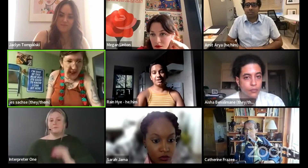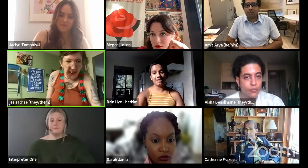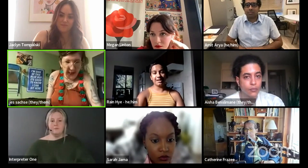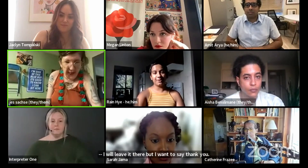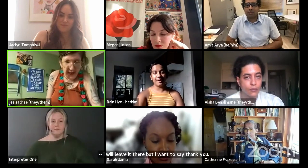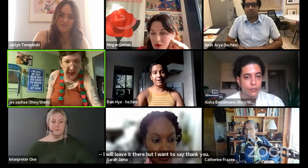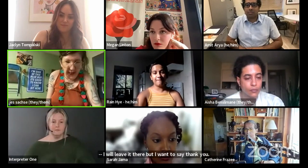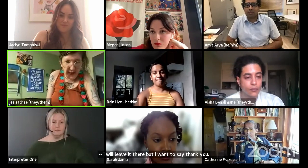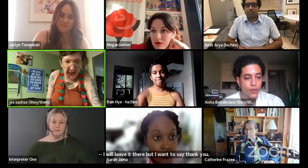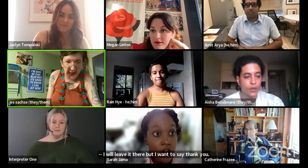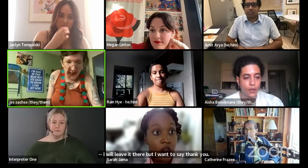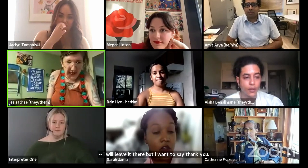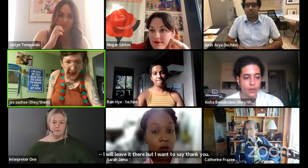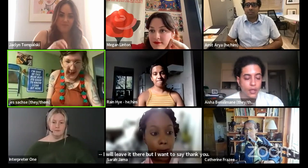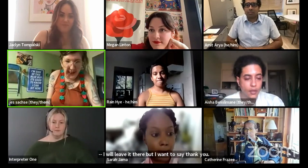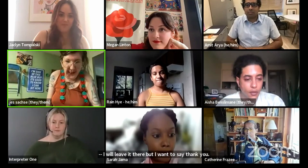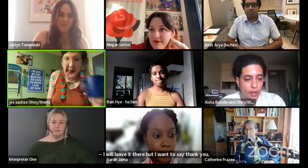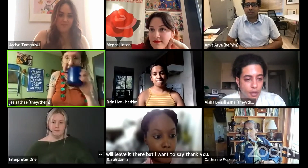Yeah, I should take it away.